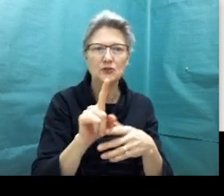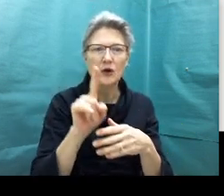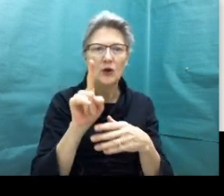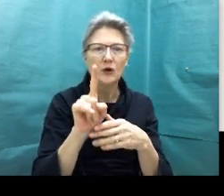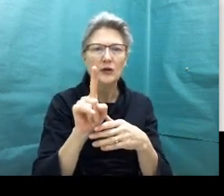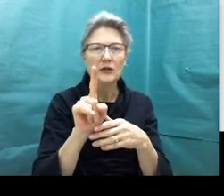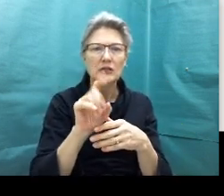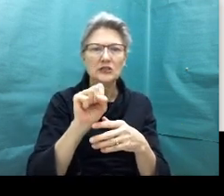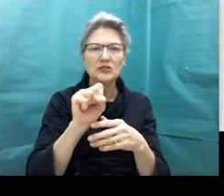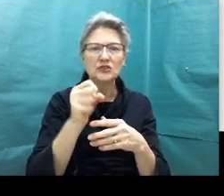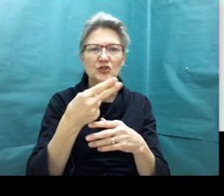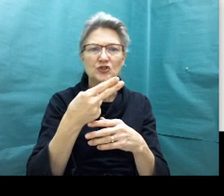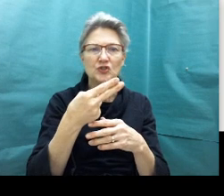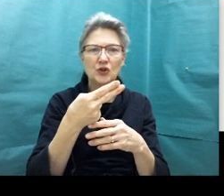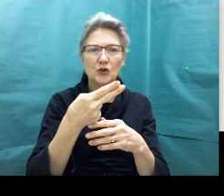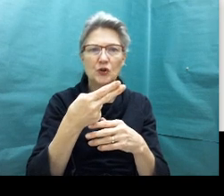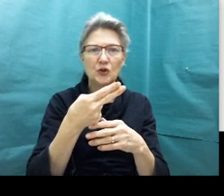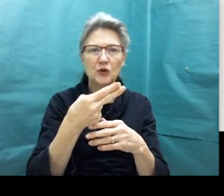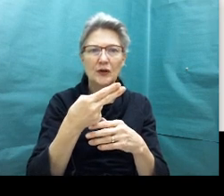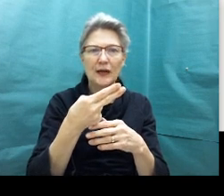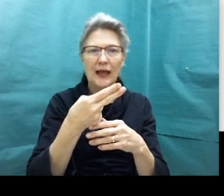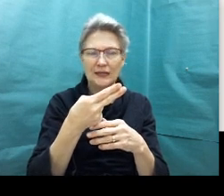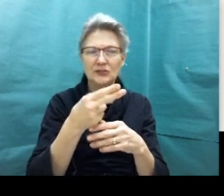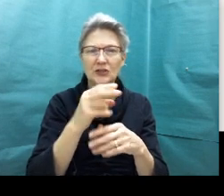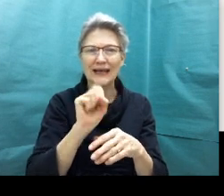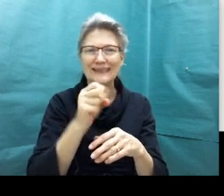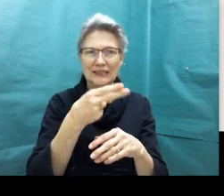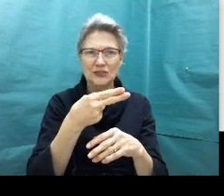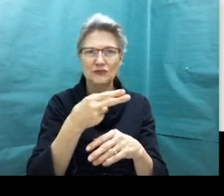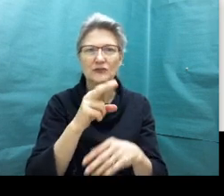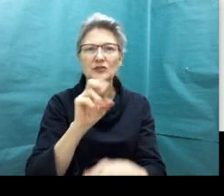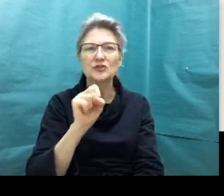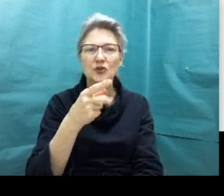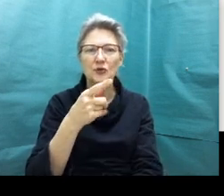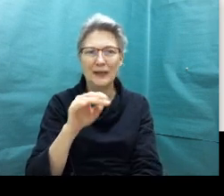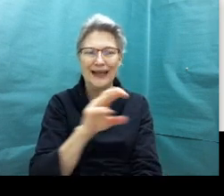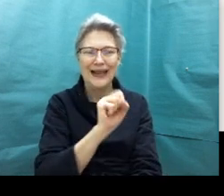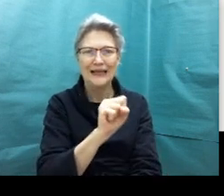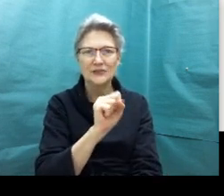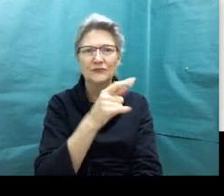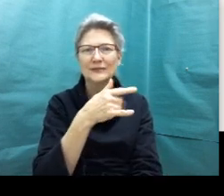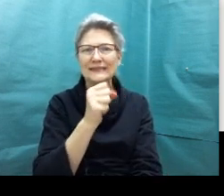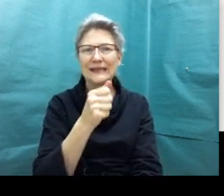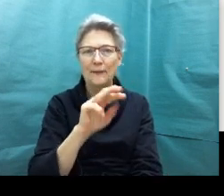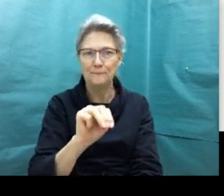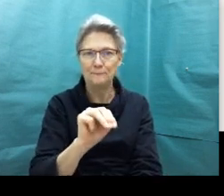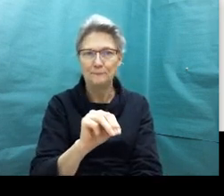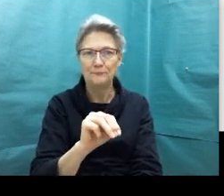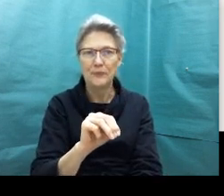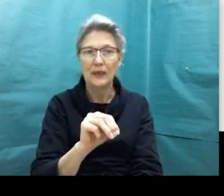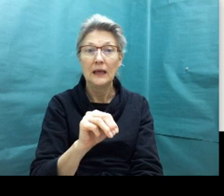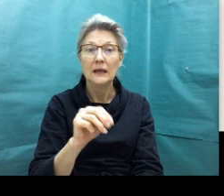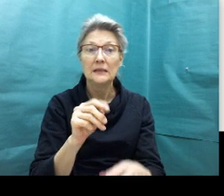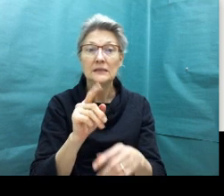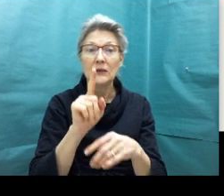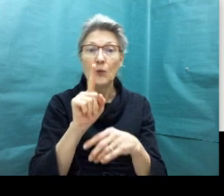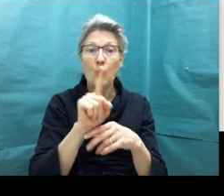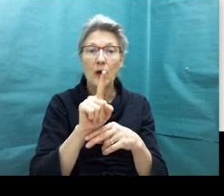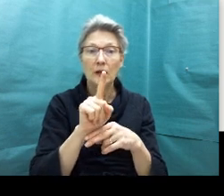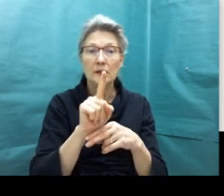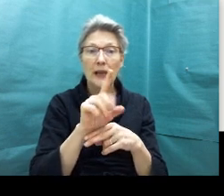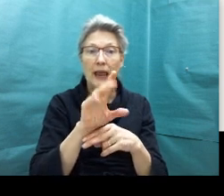here Sherman. We'll do Sherman, SH, and Sam. I'm going to draw a bar model. So Sherman